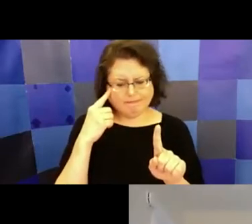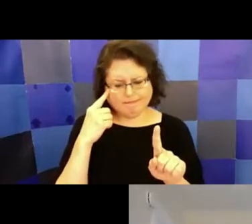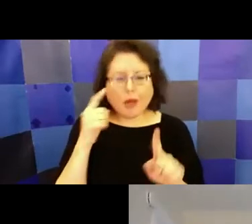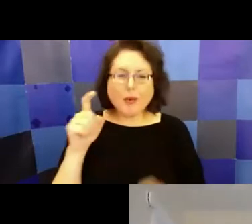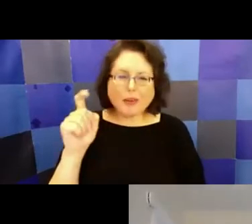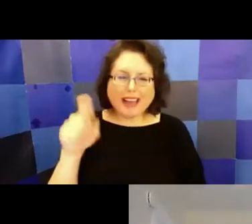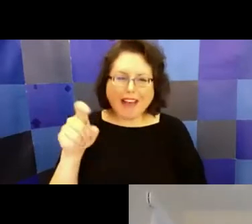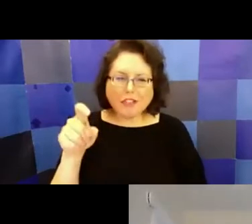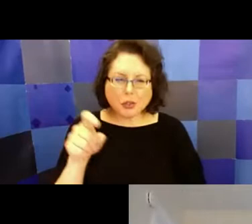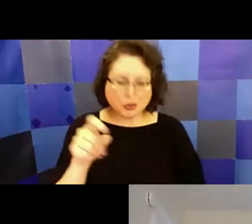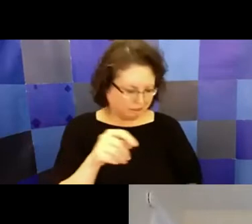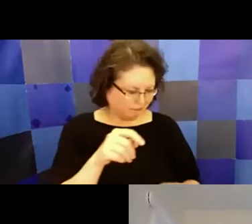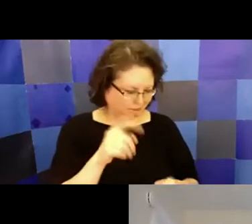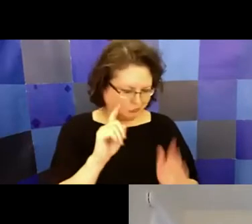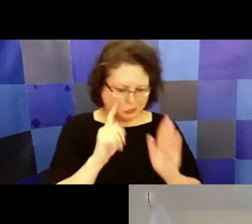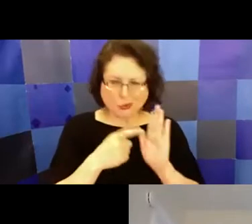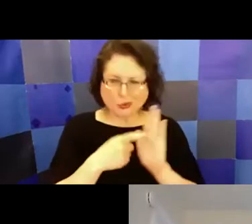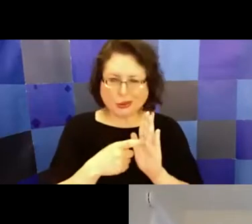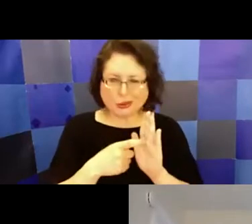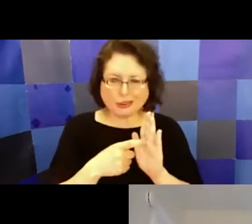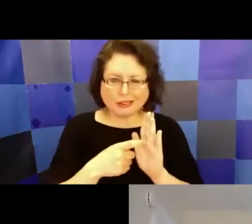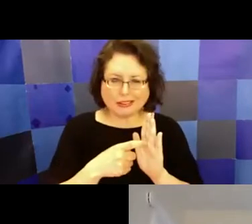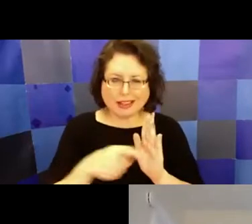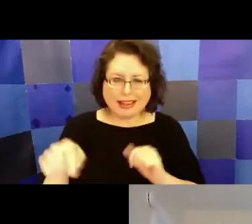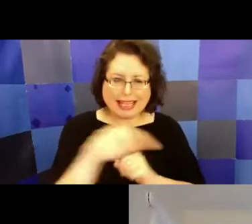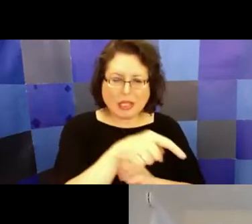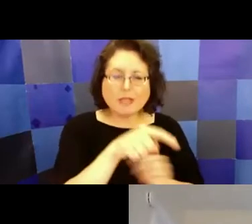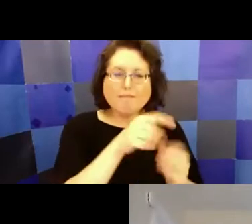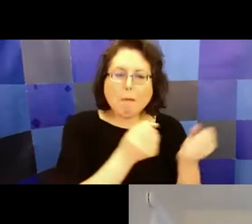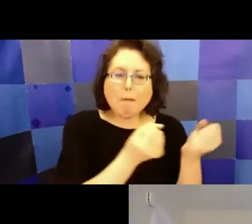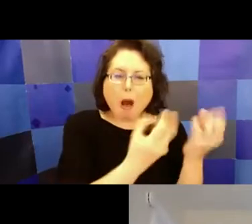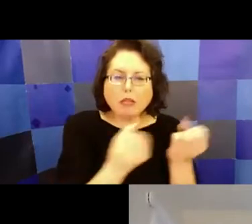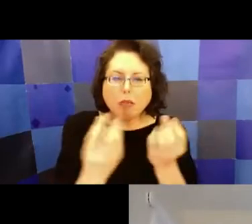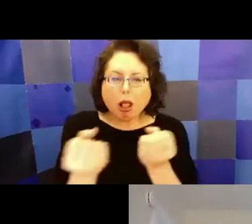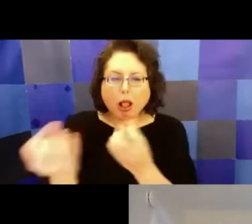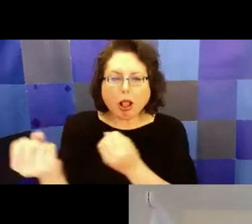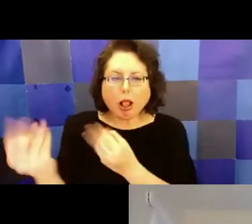distinguish between multiple political